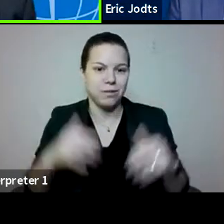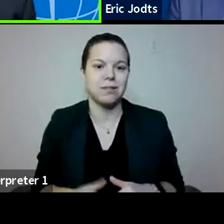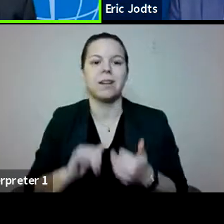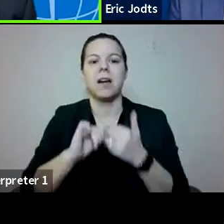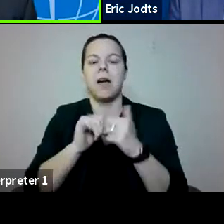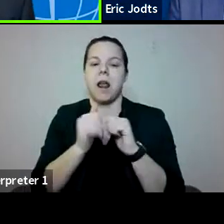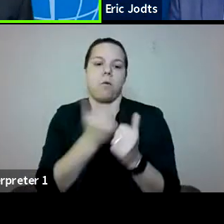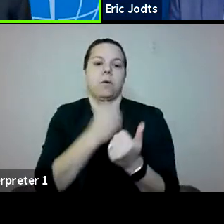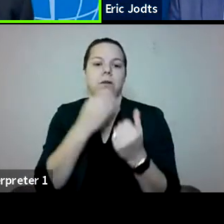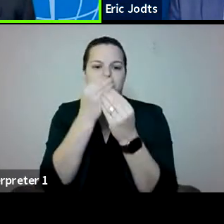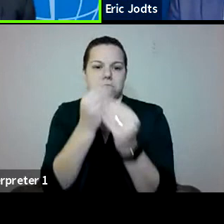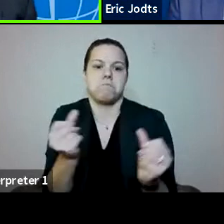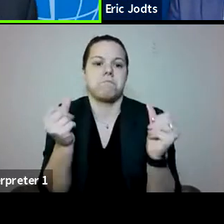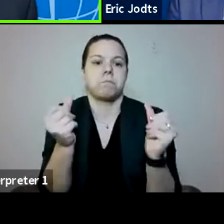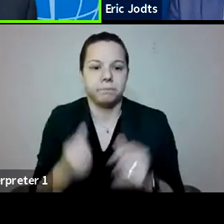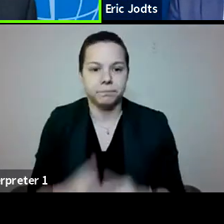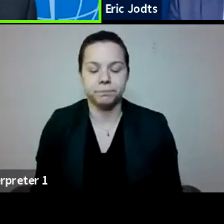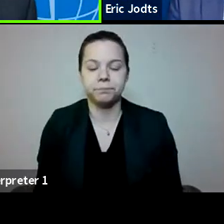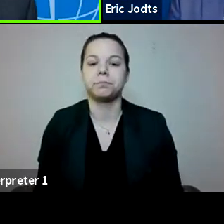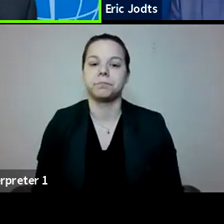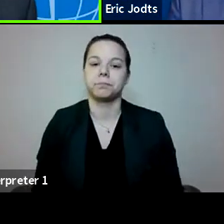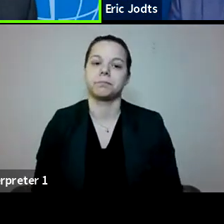how we're addressing it.